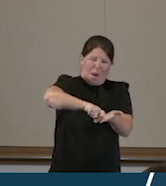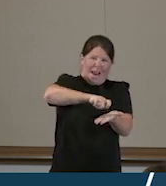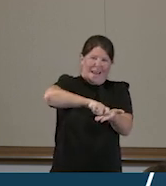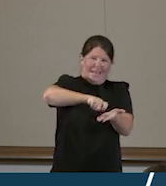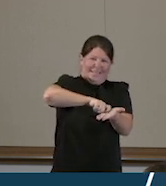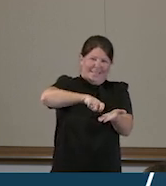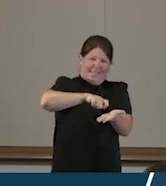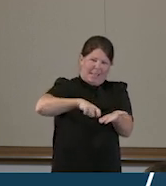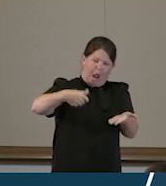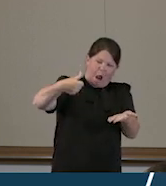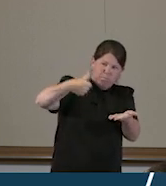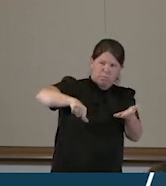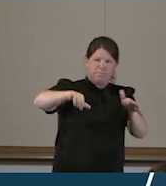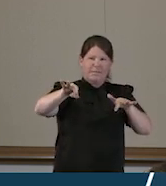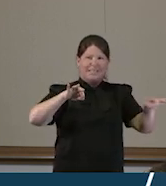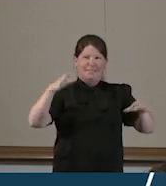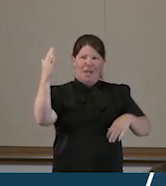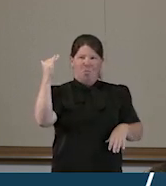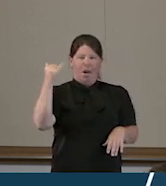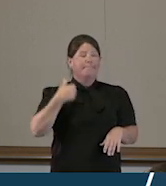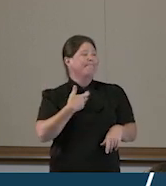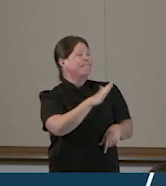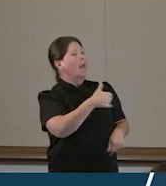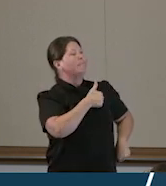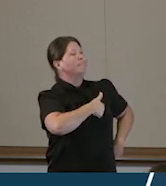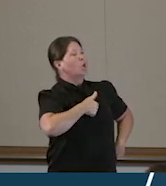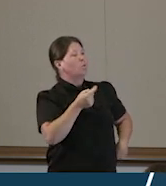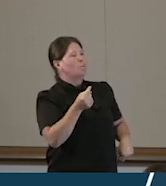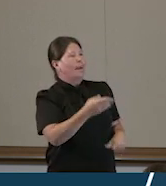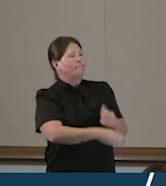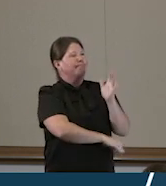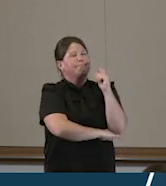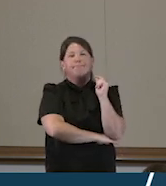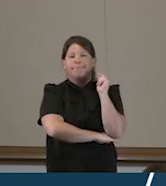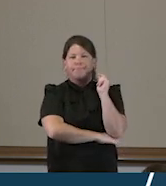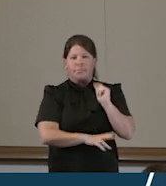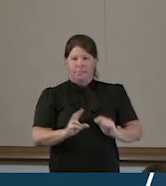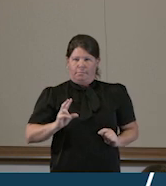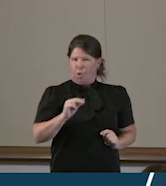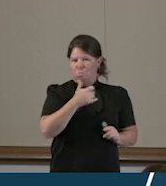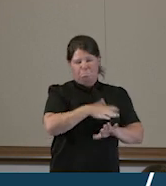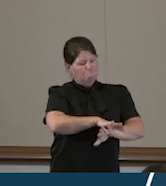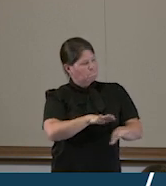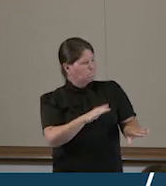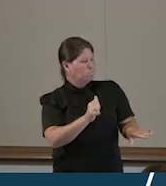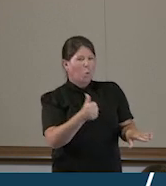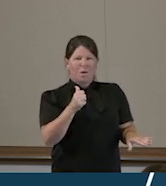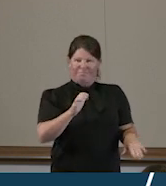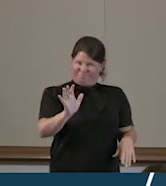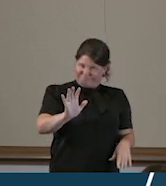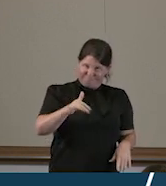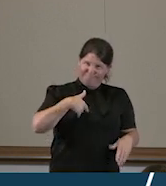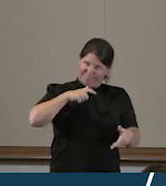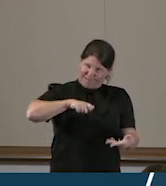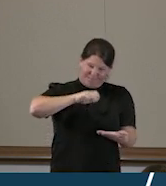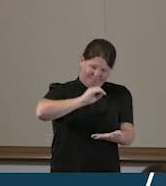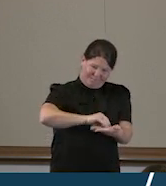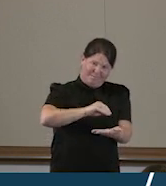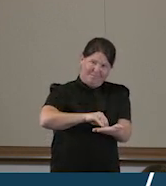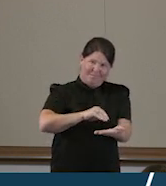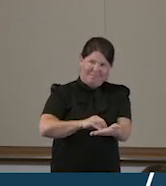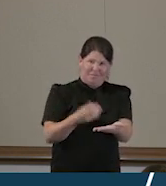writing. They can't just say, sorry, no can do. They have to tell you why in